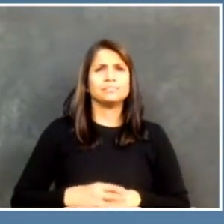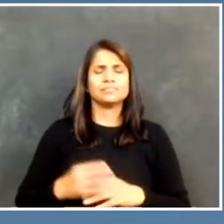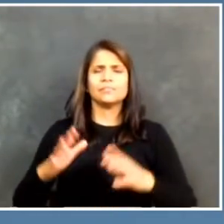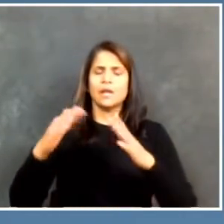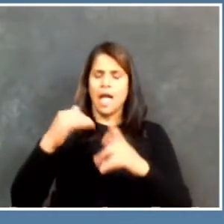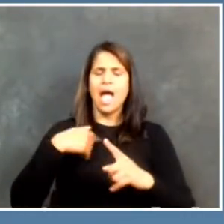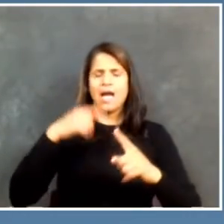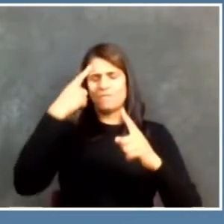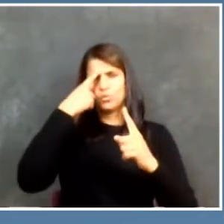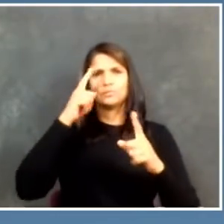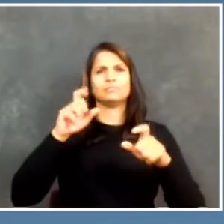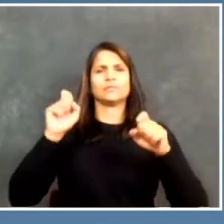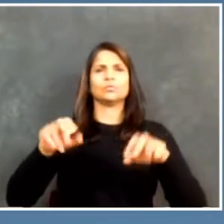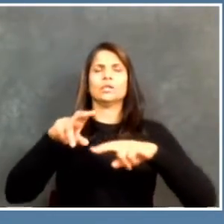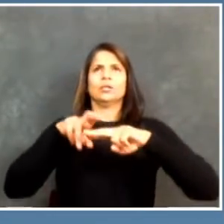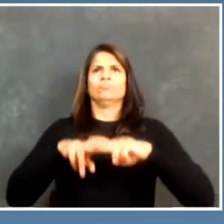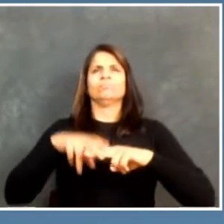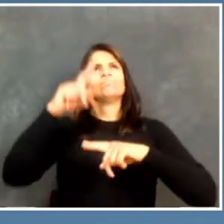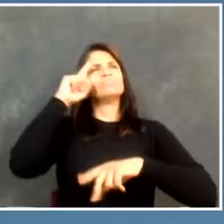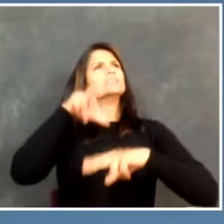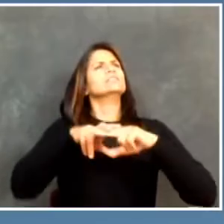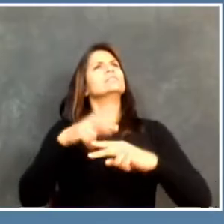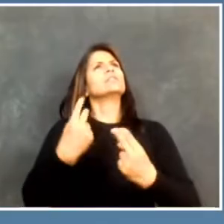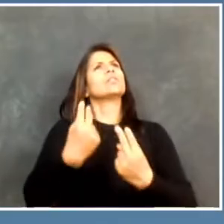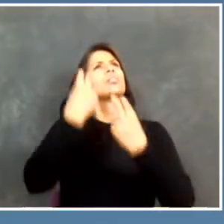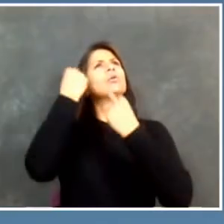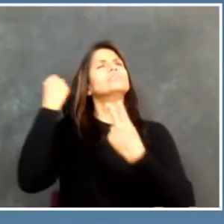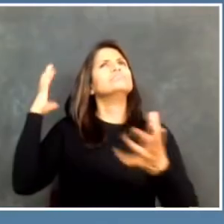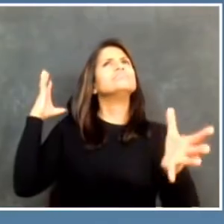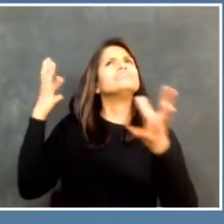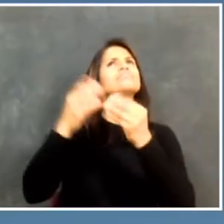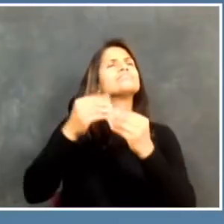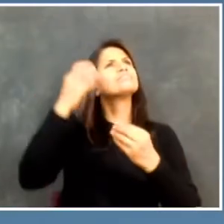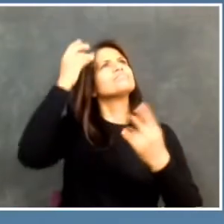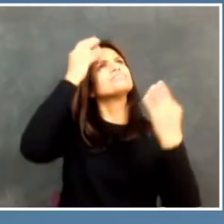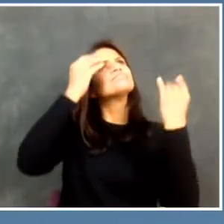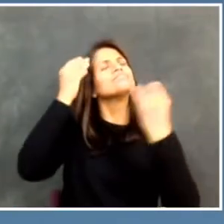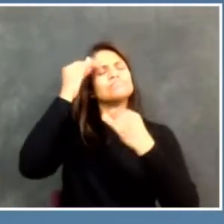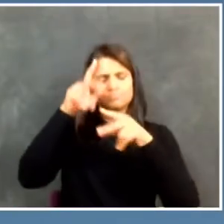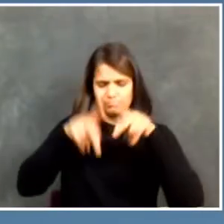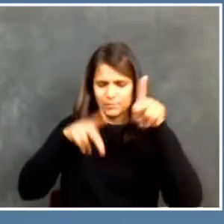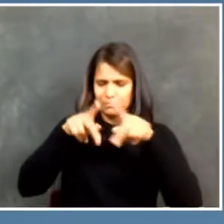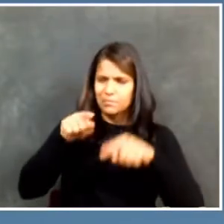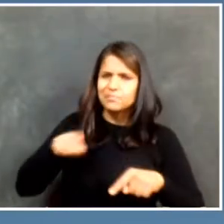more directly, Gloria, I think the importance of this number in